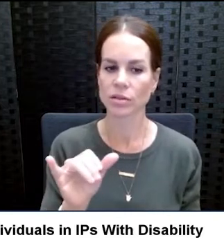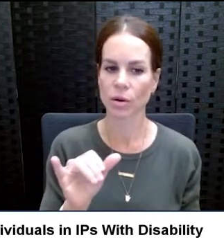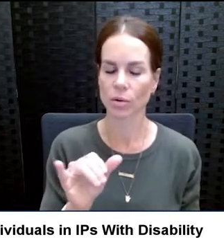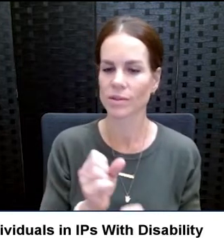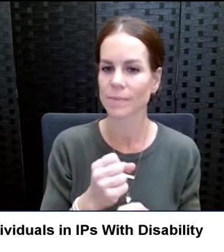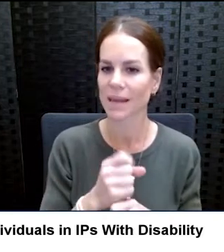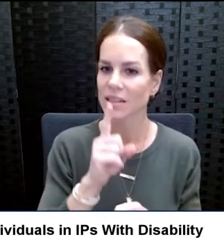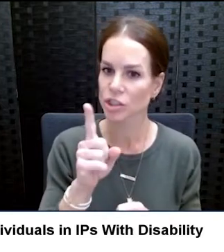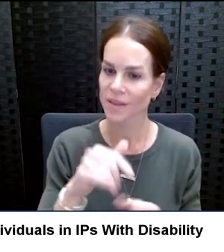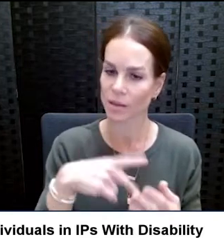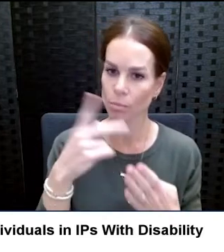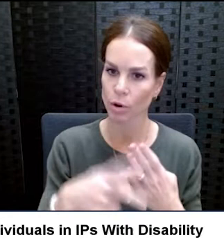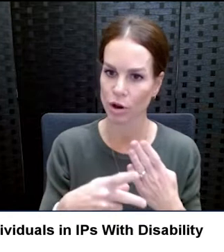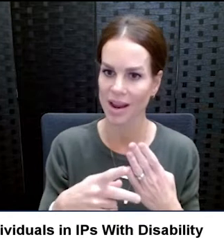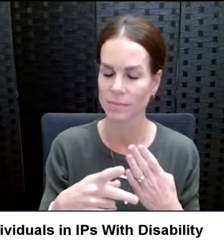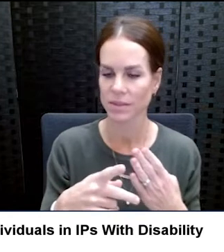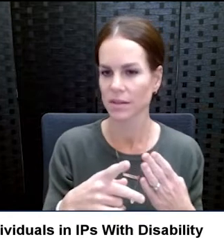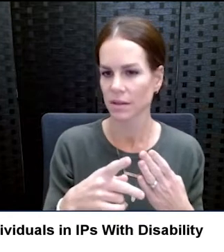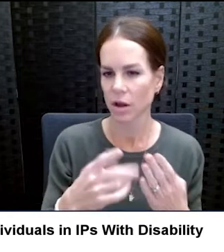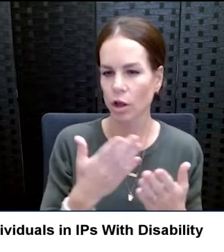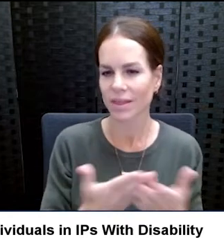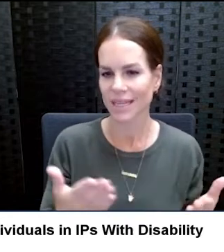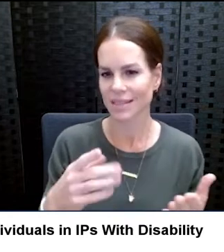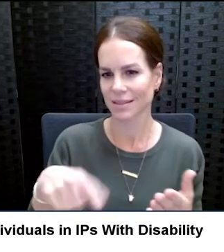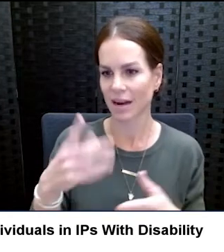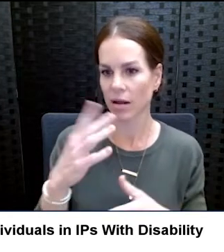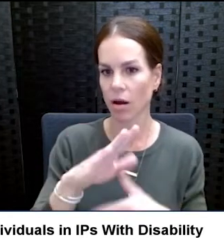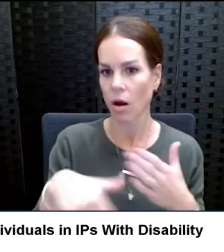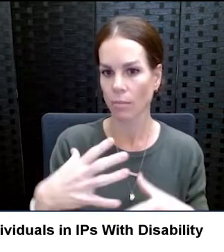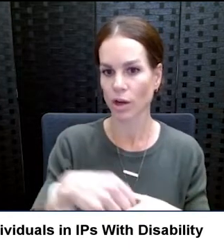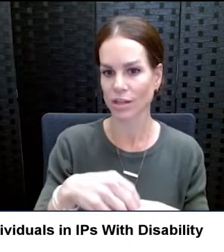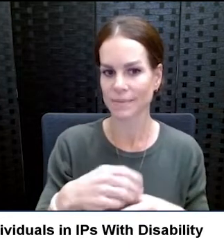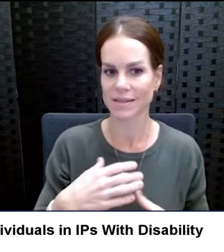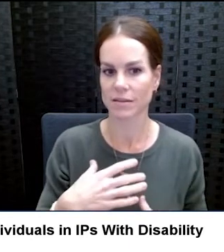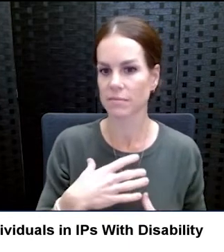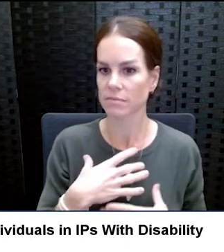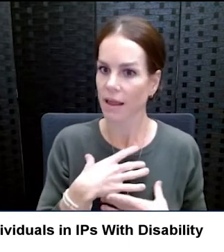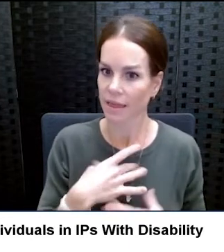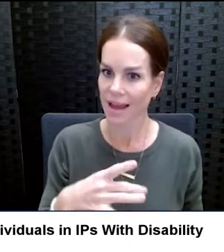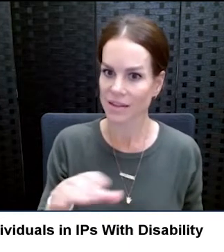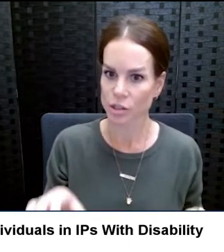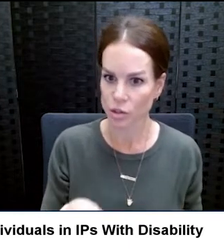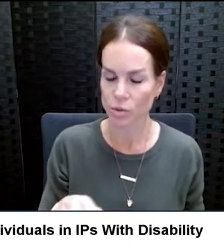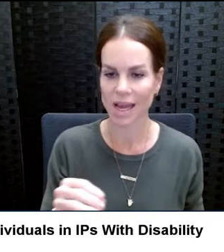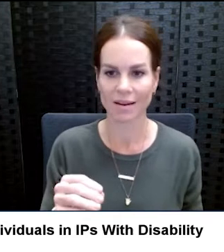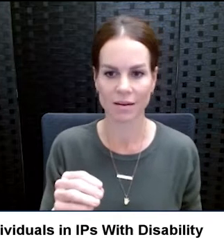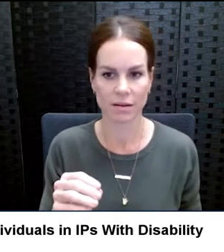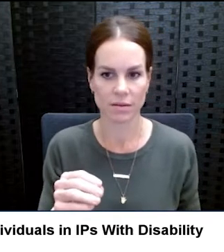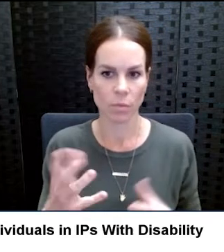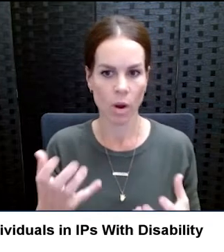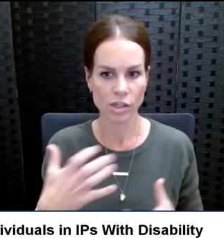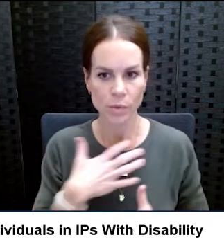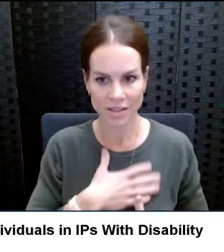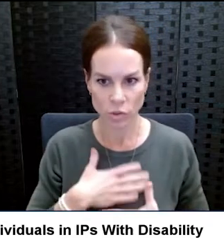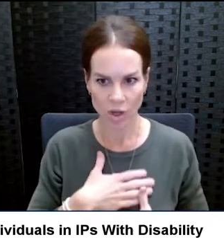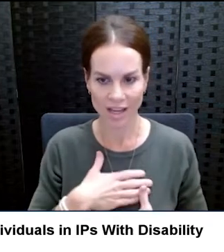other. And also, we wanted to make sure that all the participants